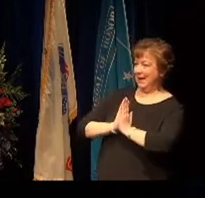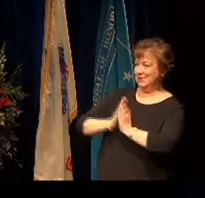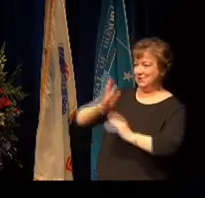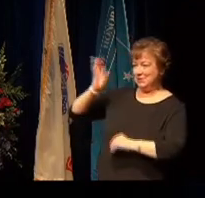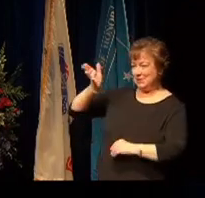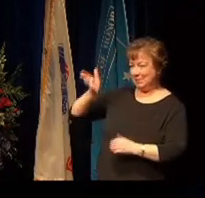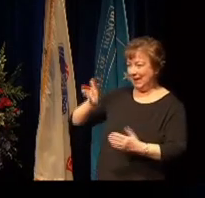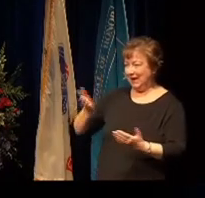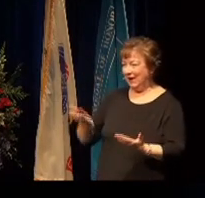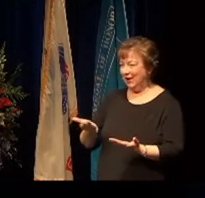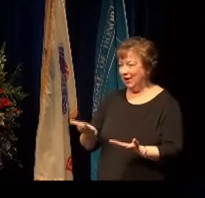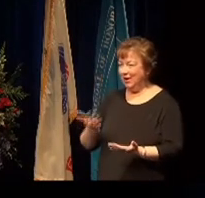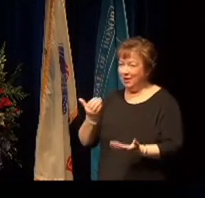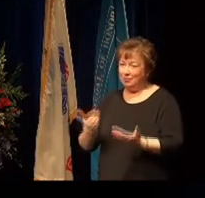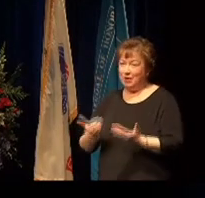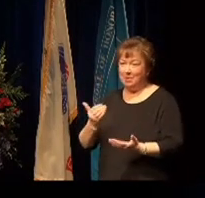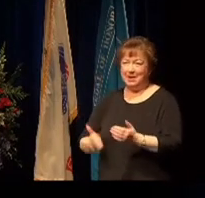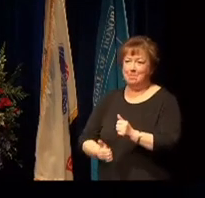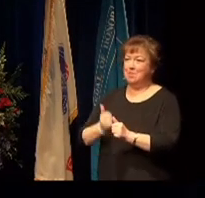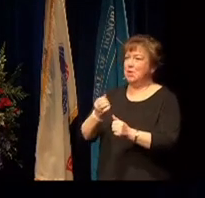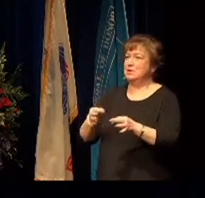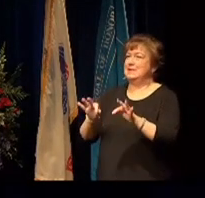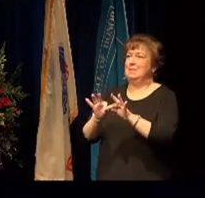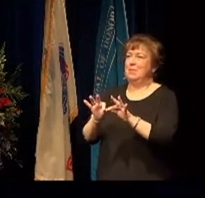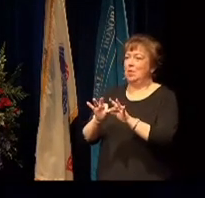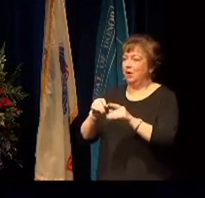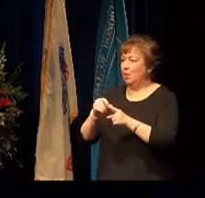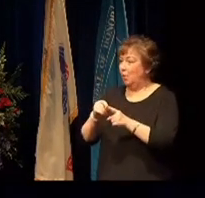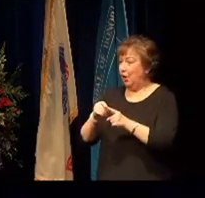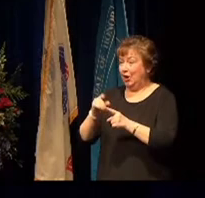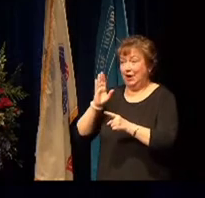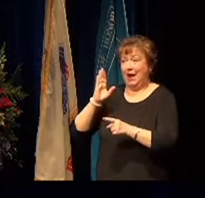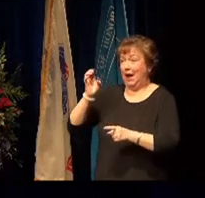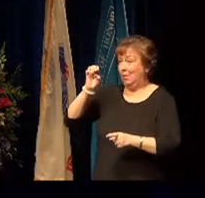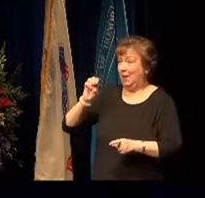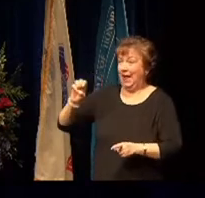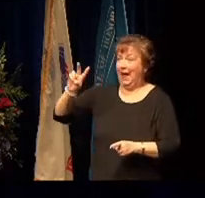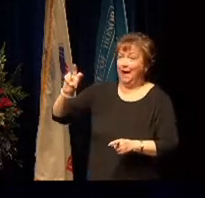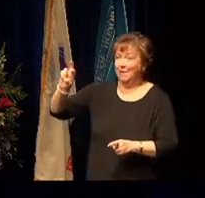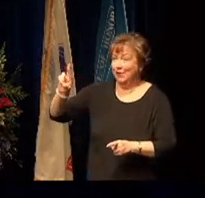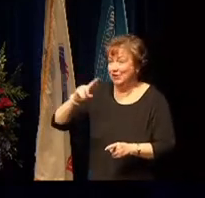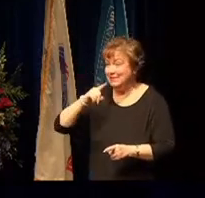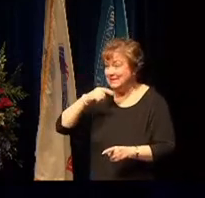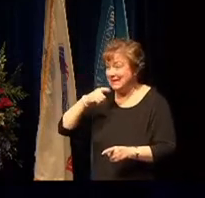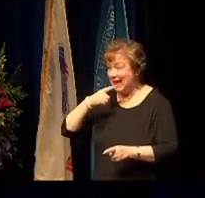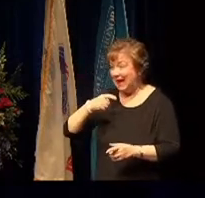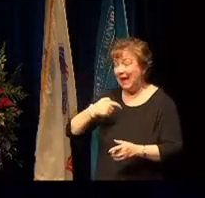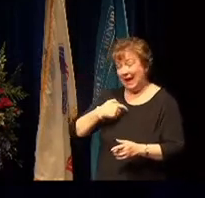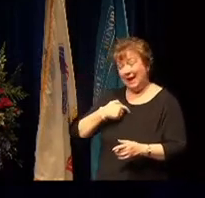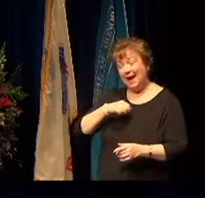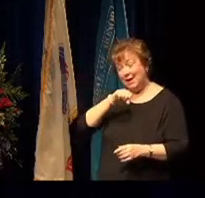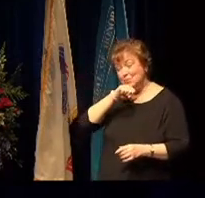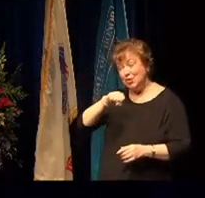is probably the most important words I'll ever say. And as many of you know, I'm a talker.